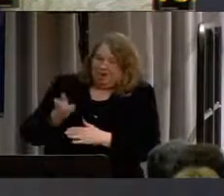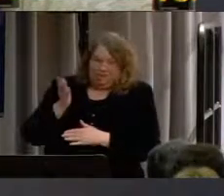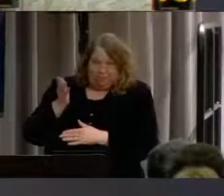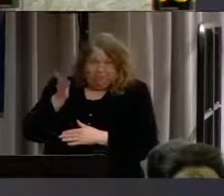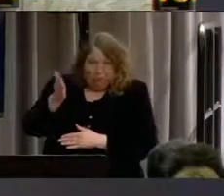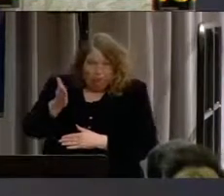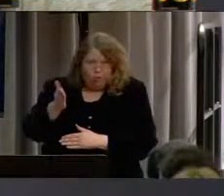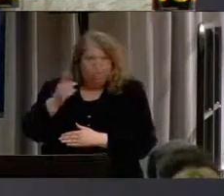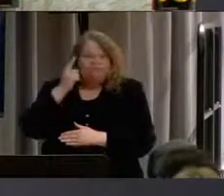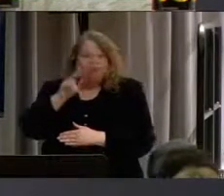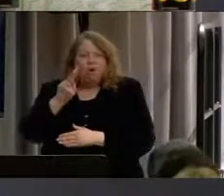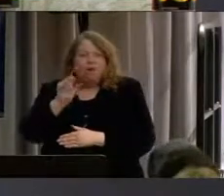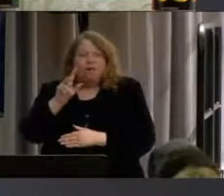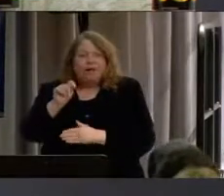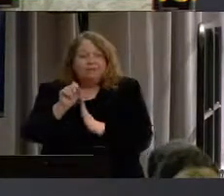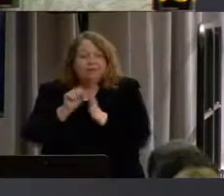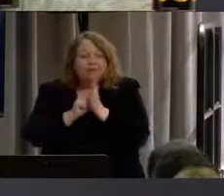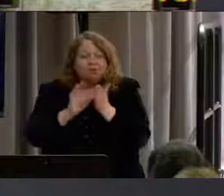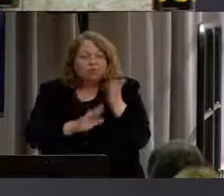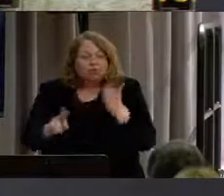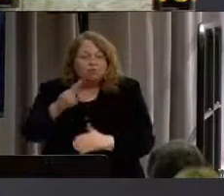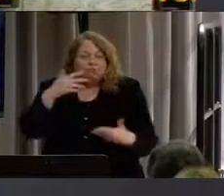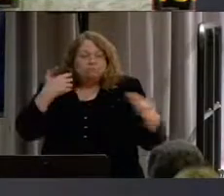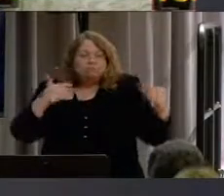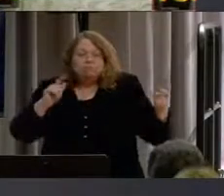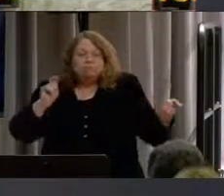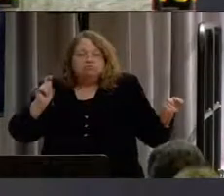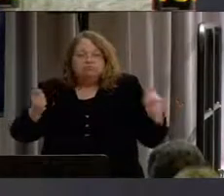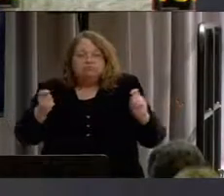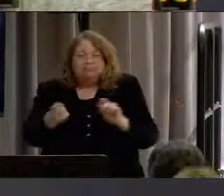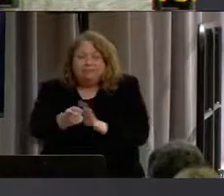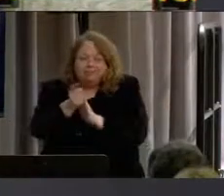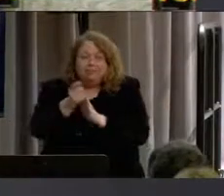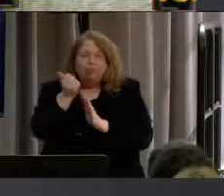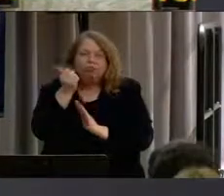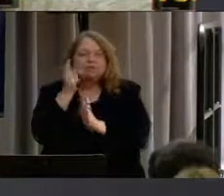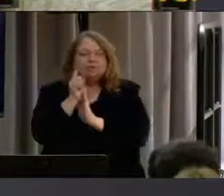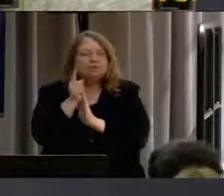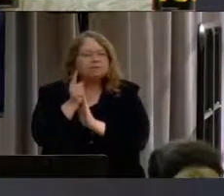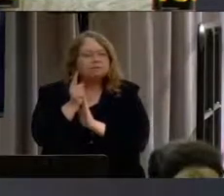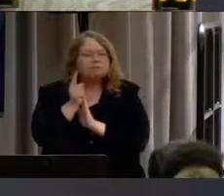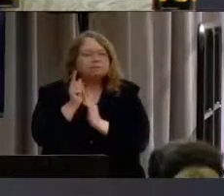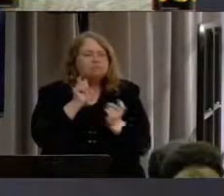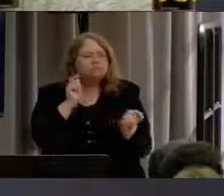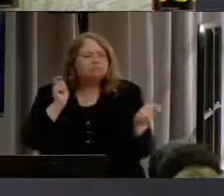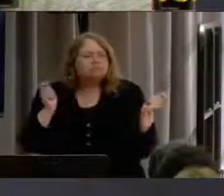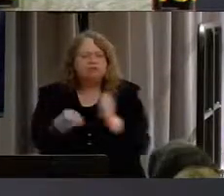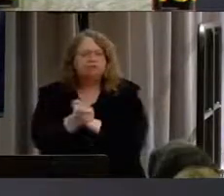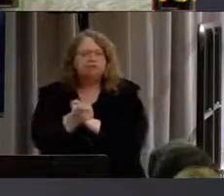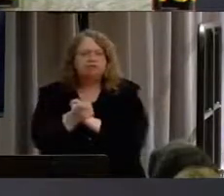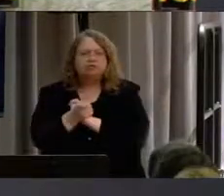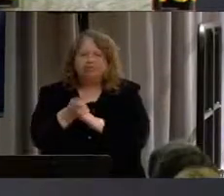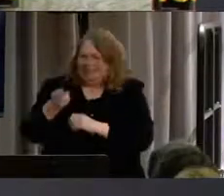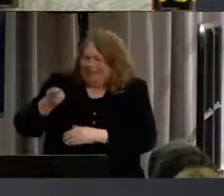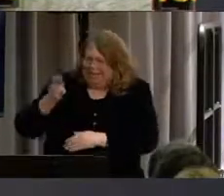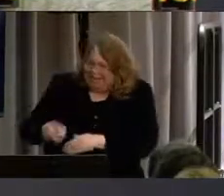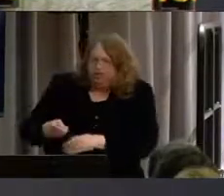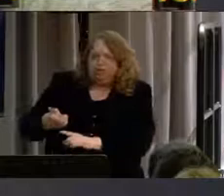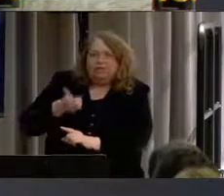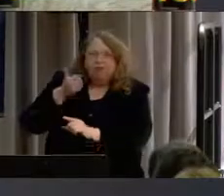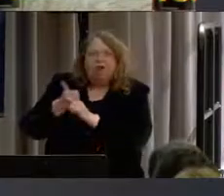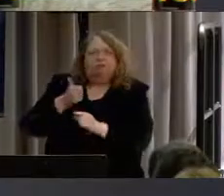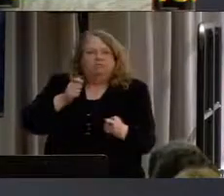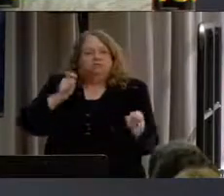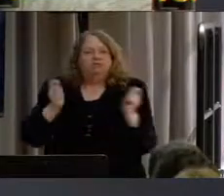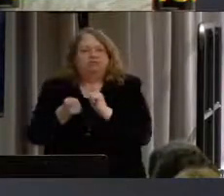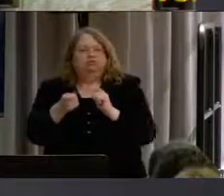future of Kent State University. So in just 13 seconds, the course of history actually indeed